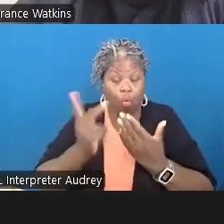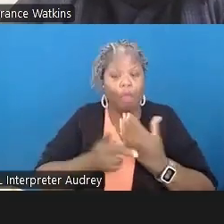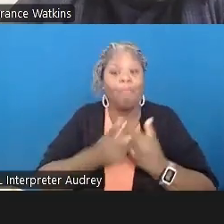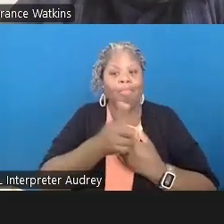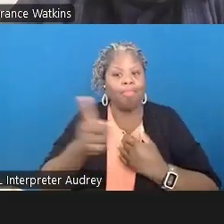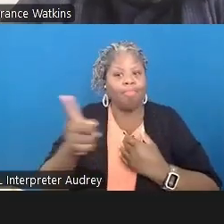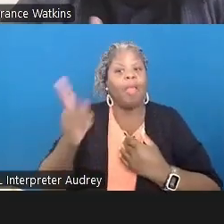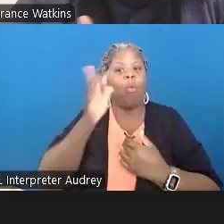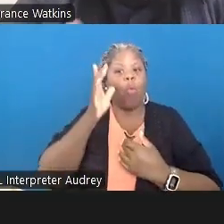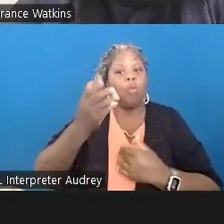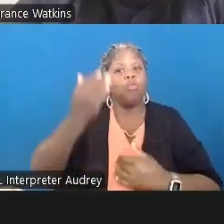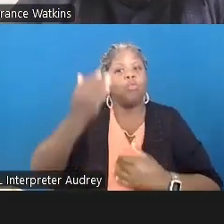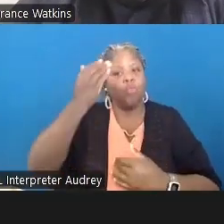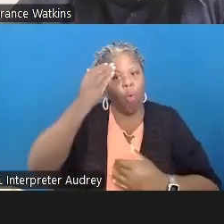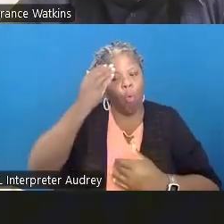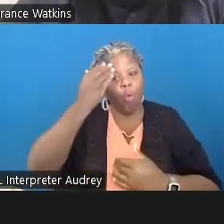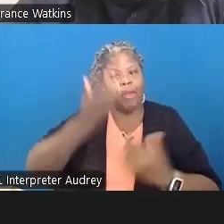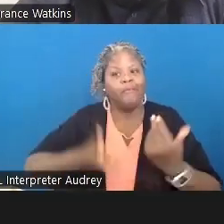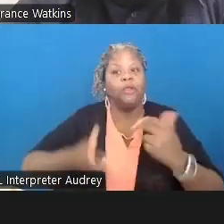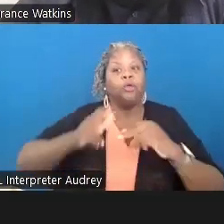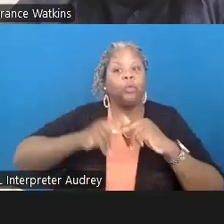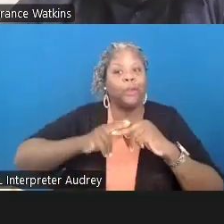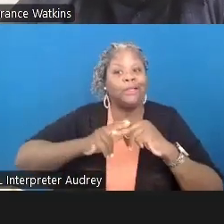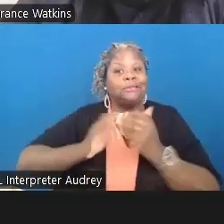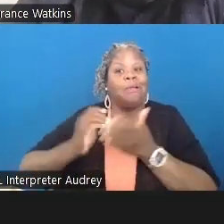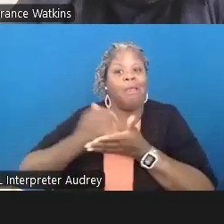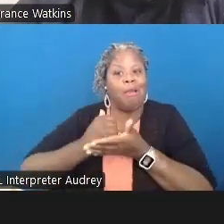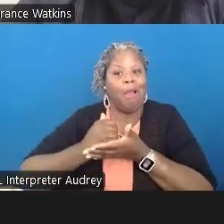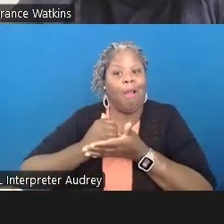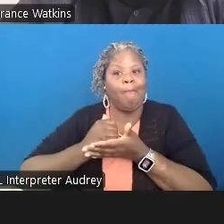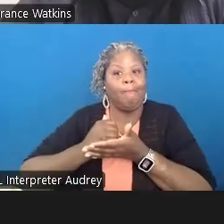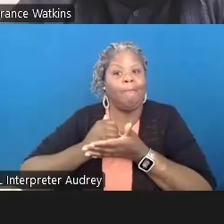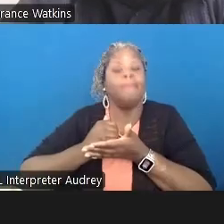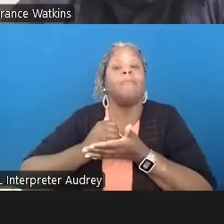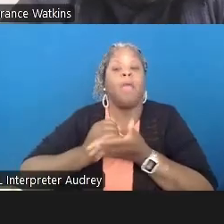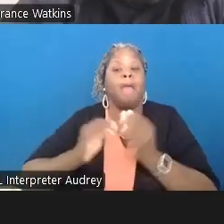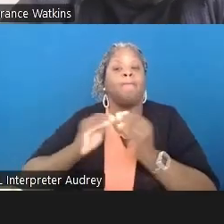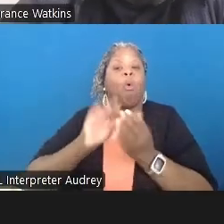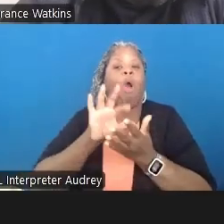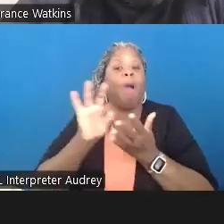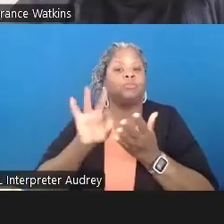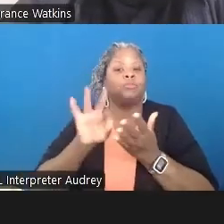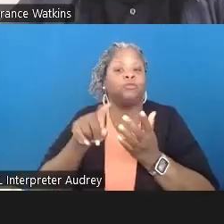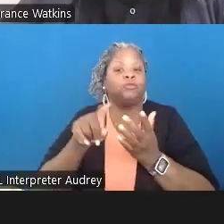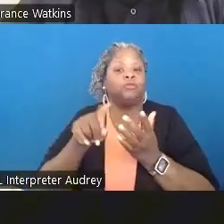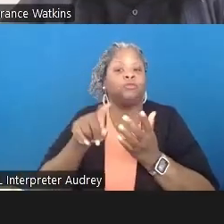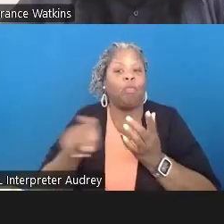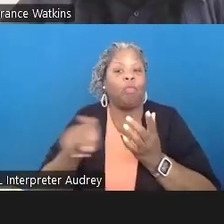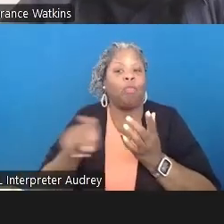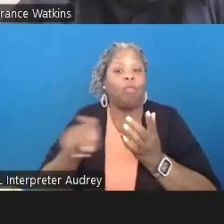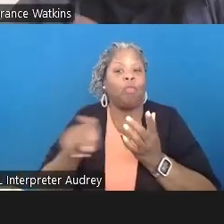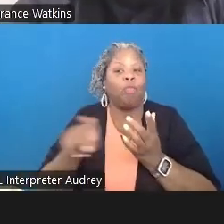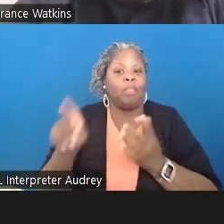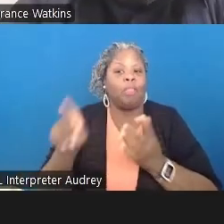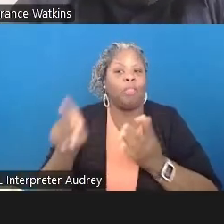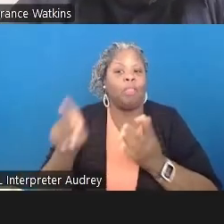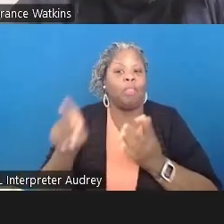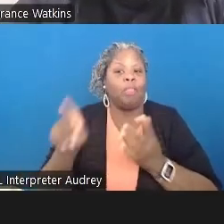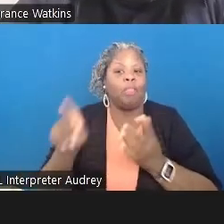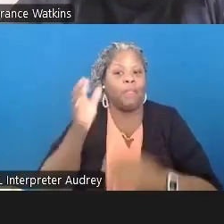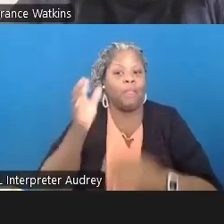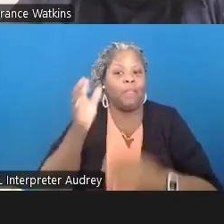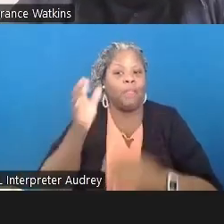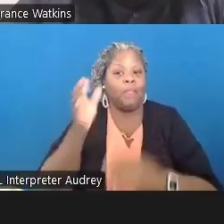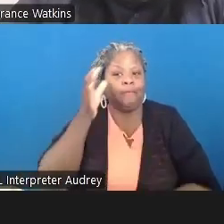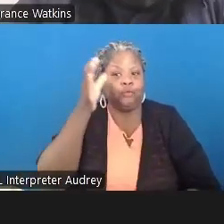able to have increased income, which will provide additional options for them in the future, save money, which will safeguard